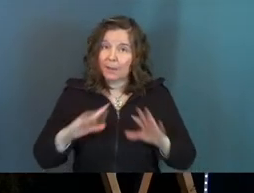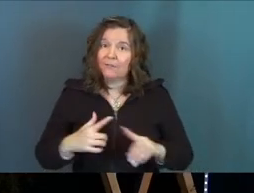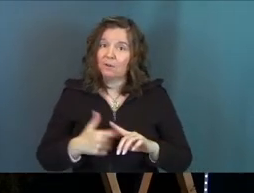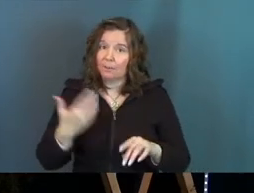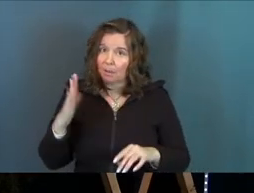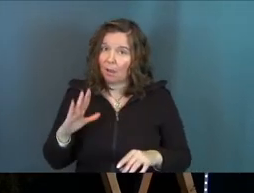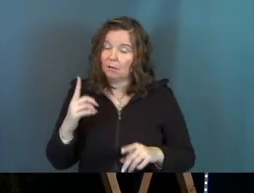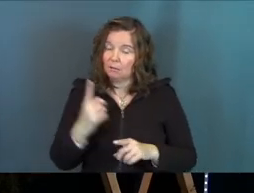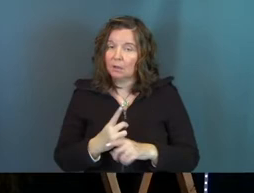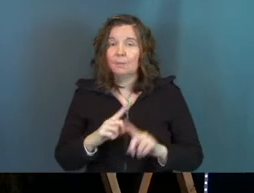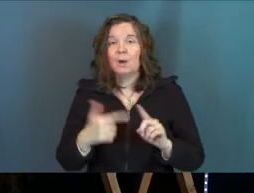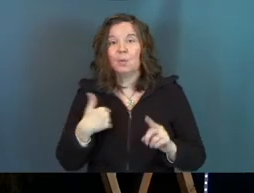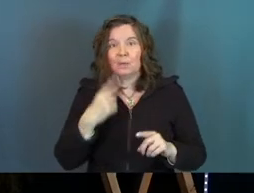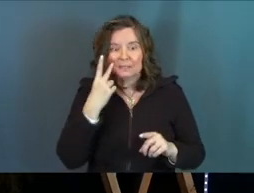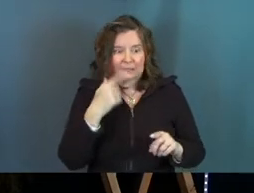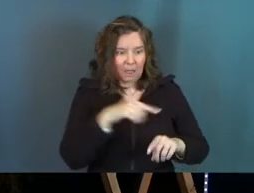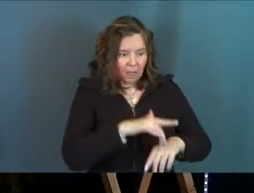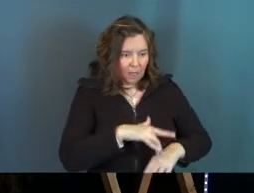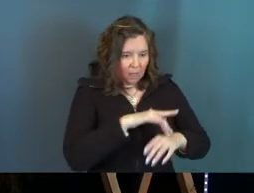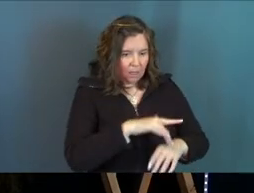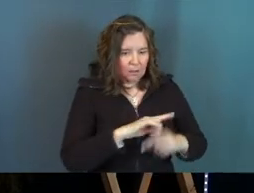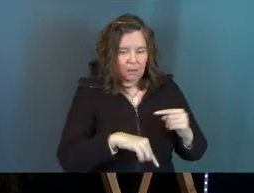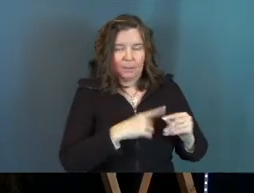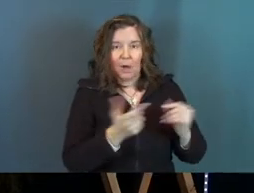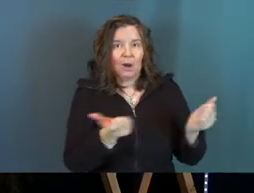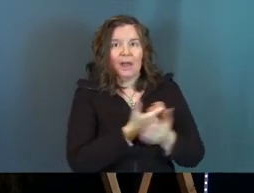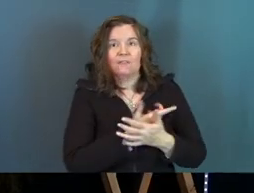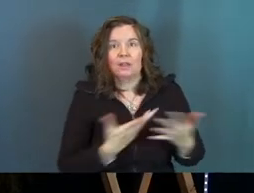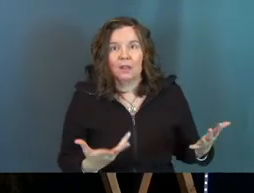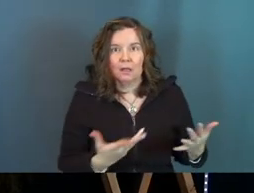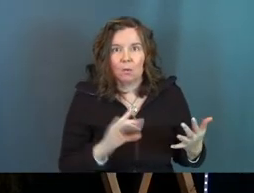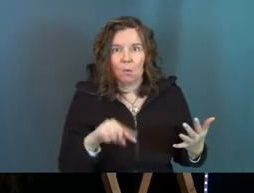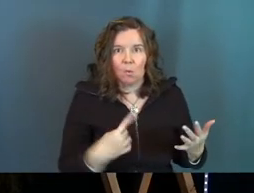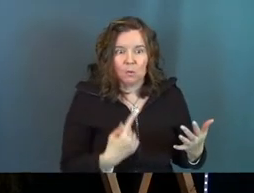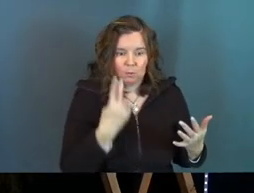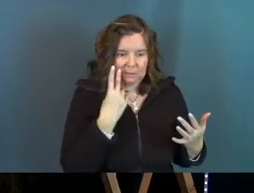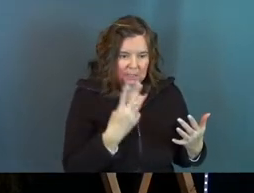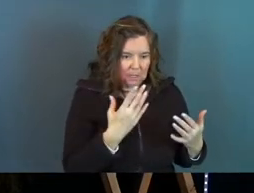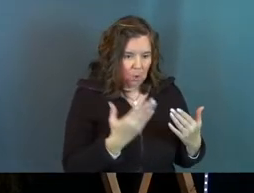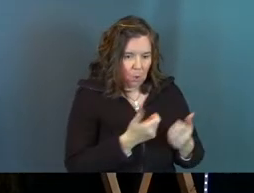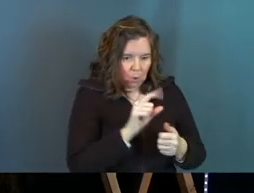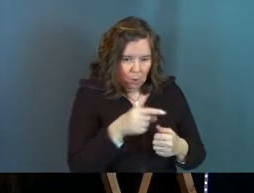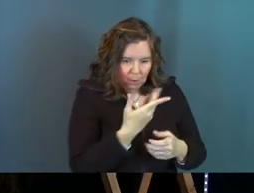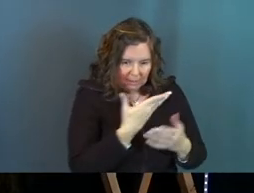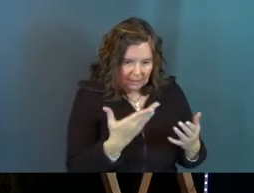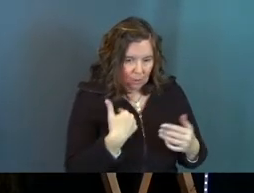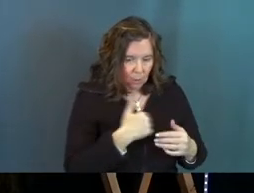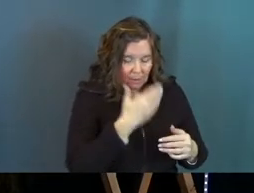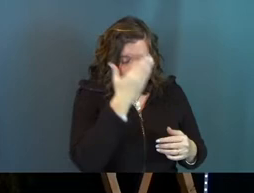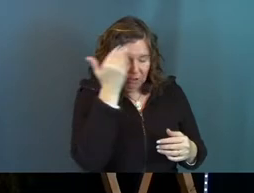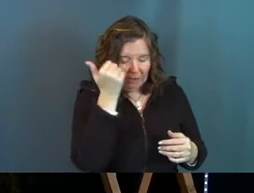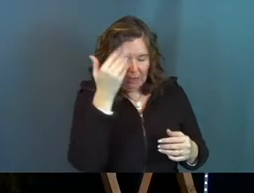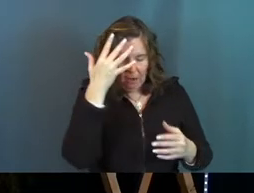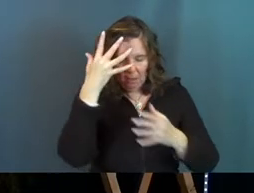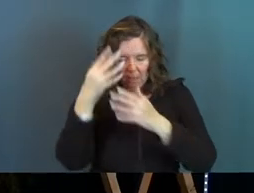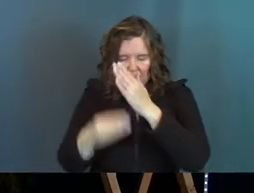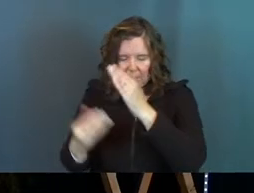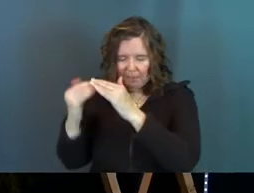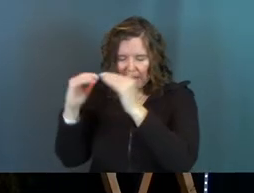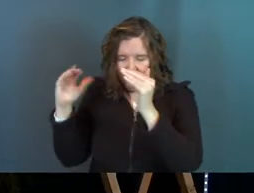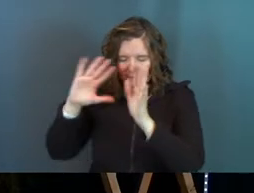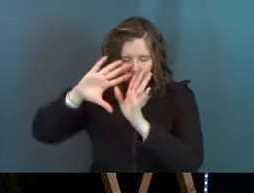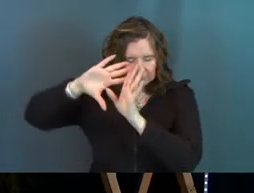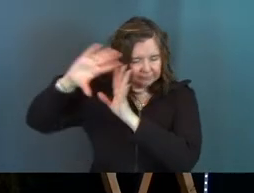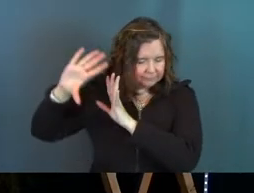from God, right? But we see this as just about everything. We see it as almost the only thing. We forget, if we're here and now,